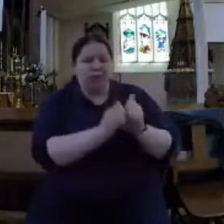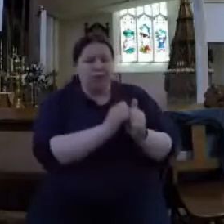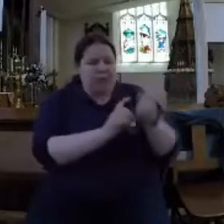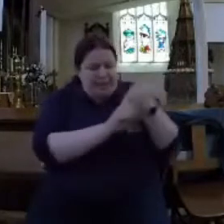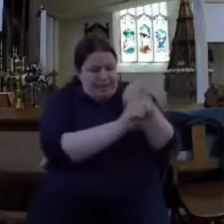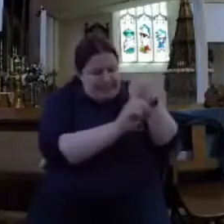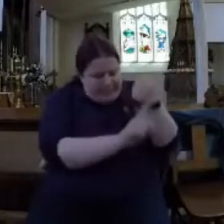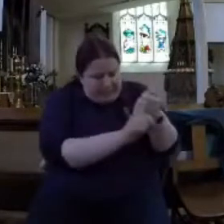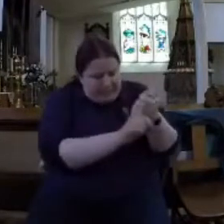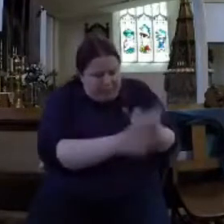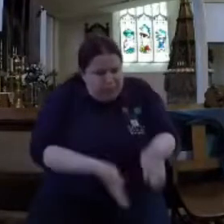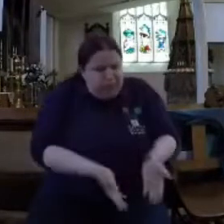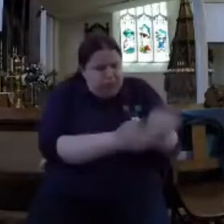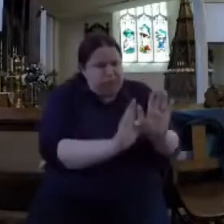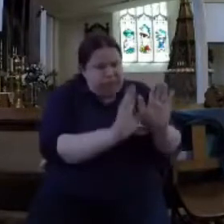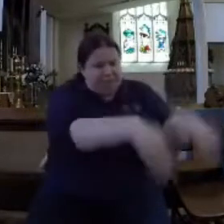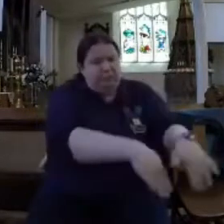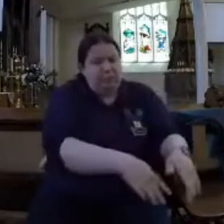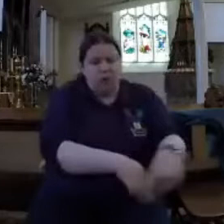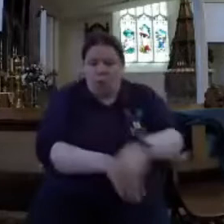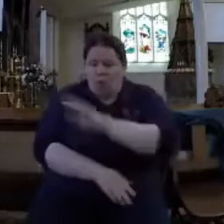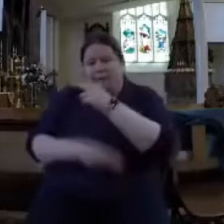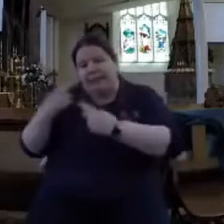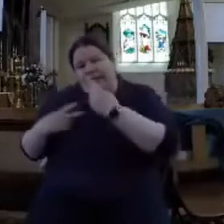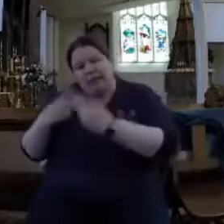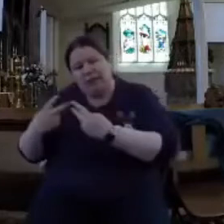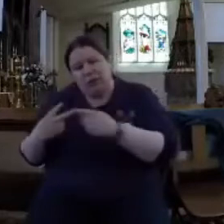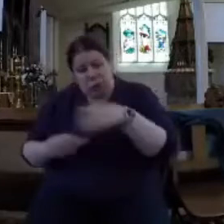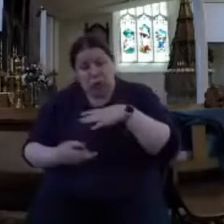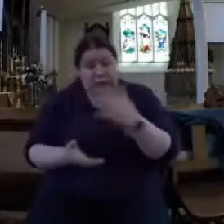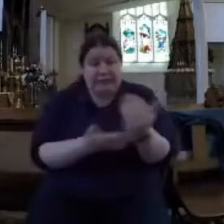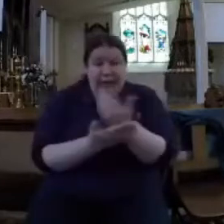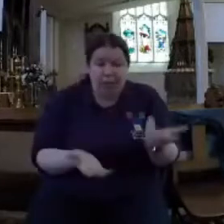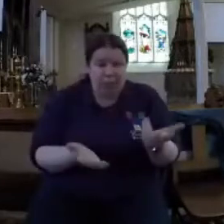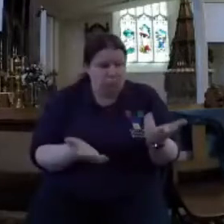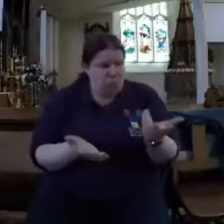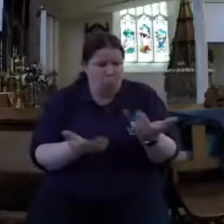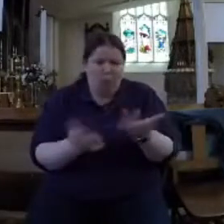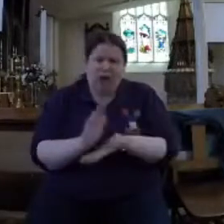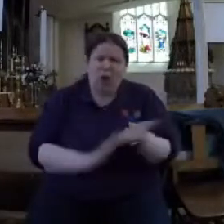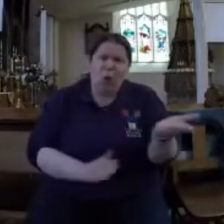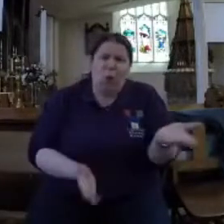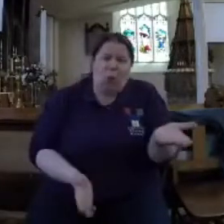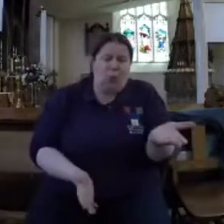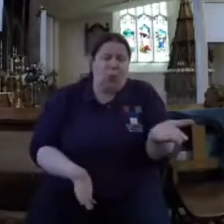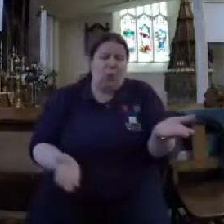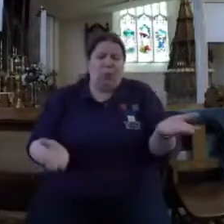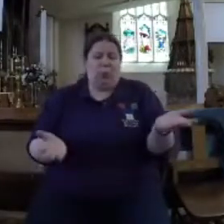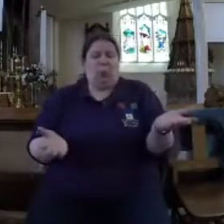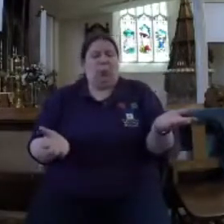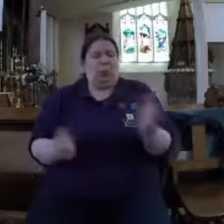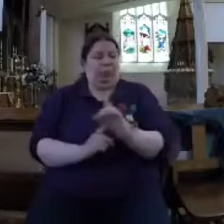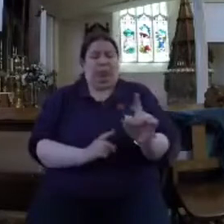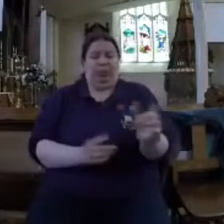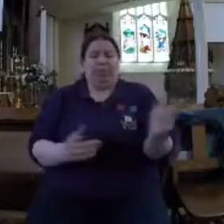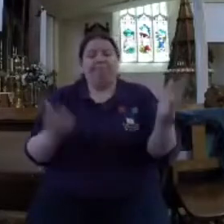around, throw him into a pit, and then have their picnic. You wanted to save him. Where did you go?